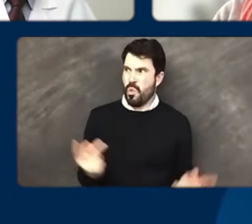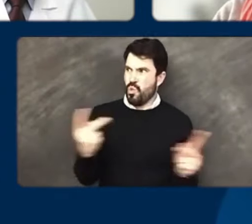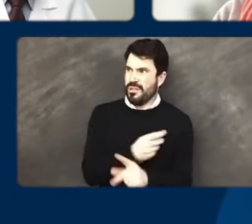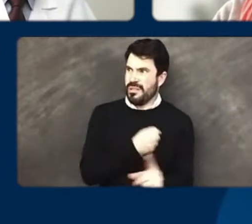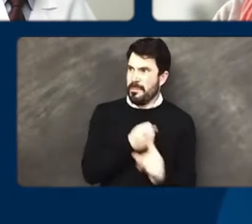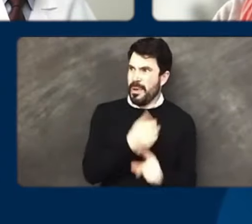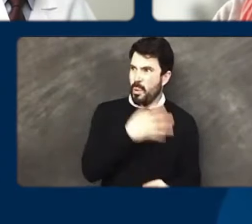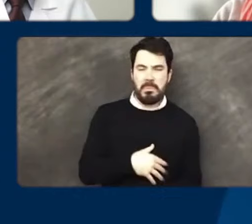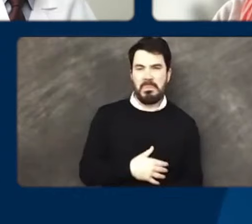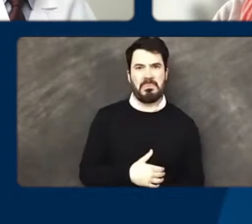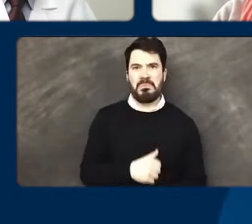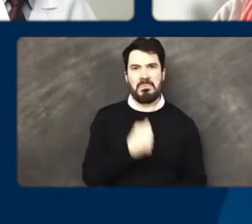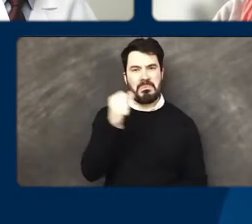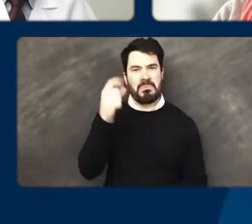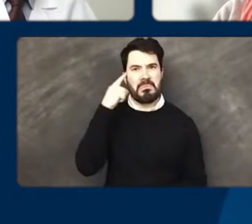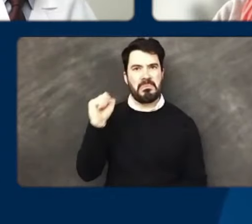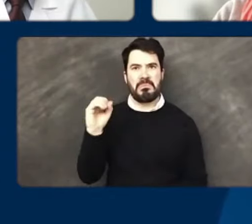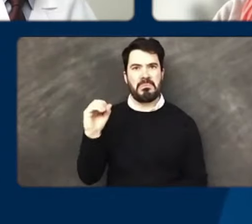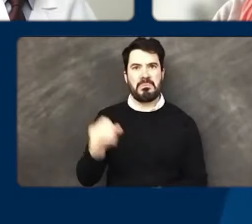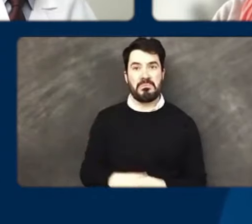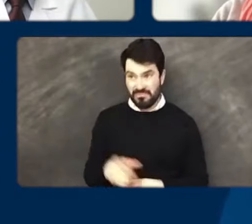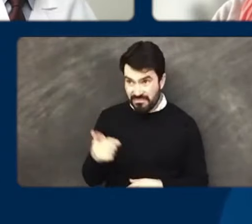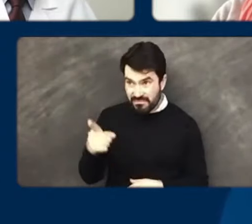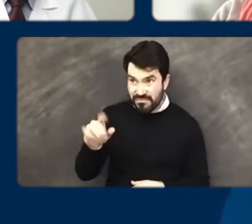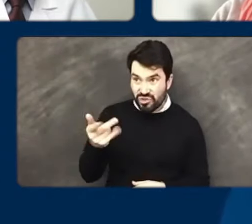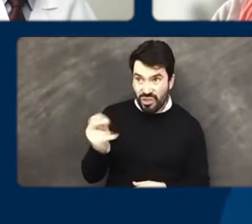Sara, if you guys have any other information.